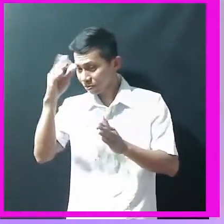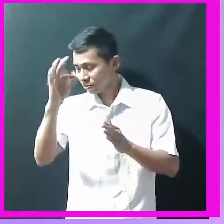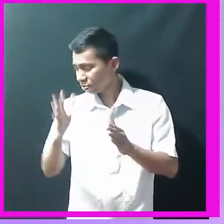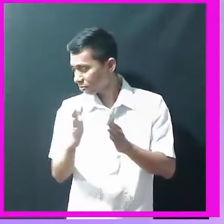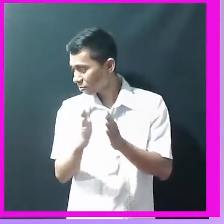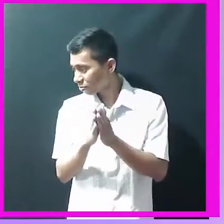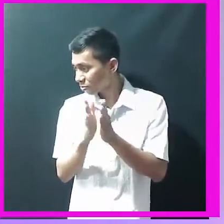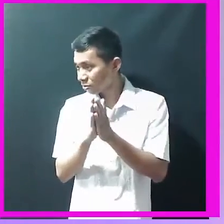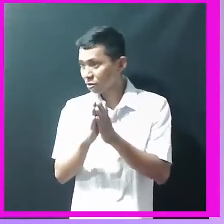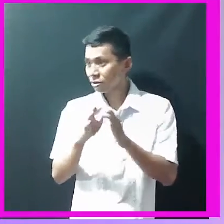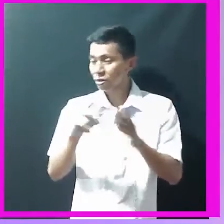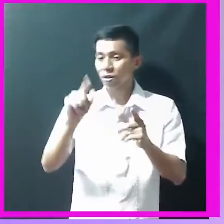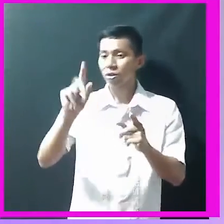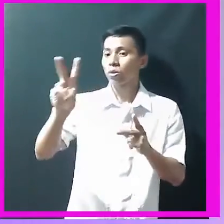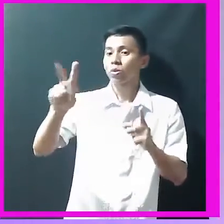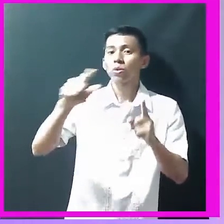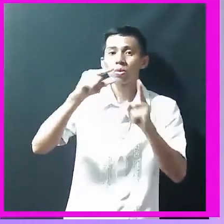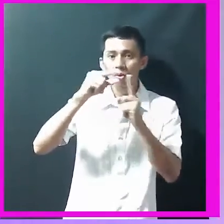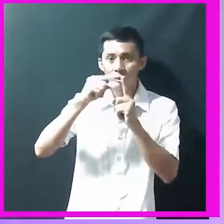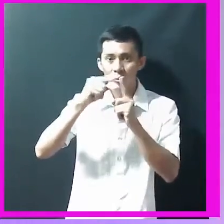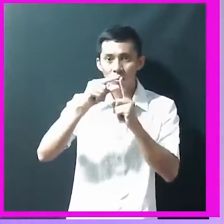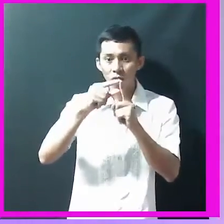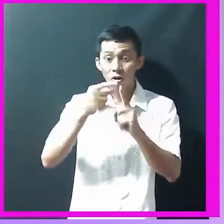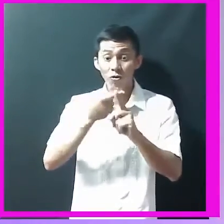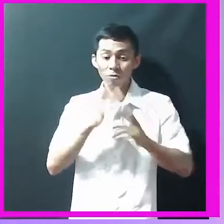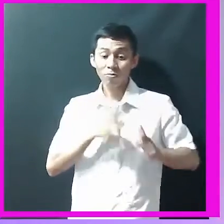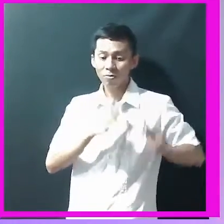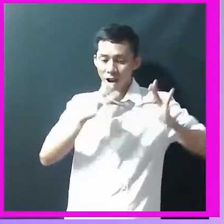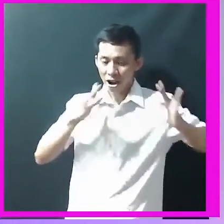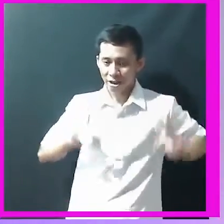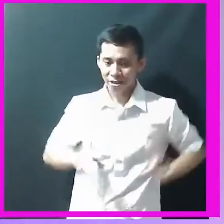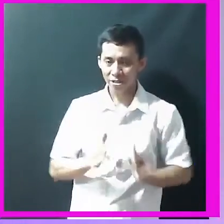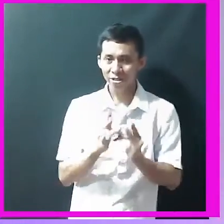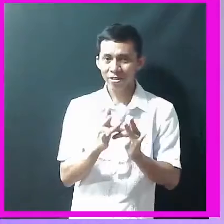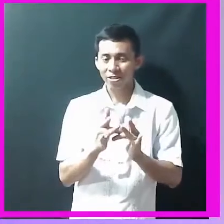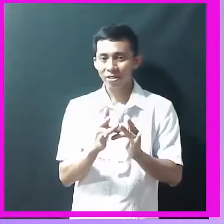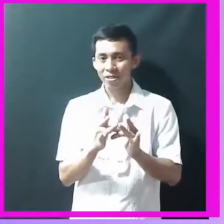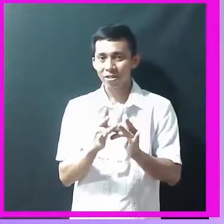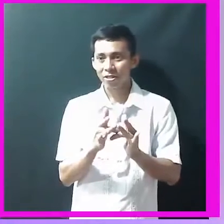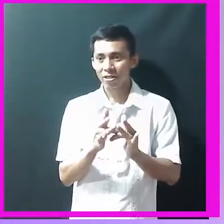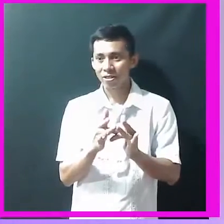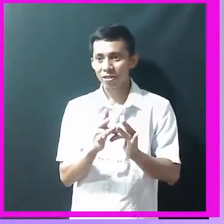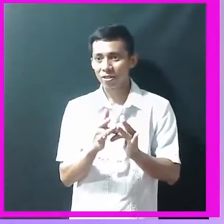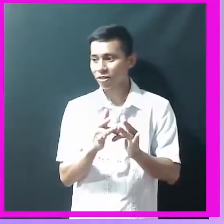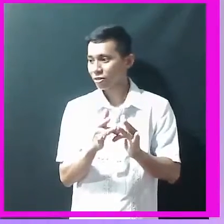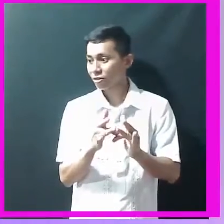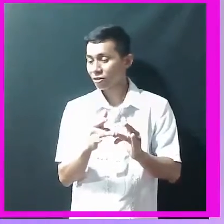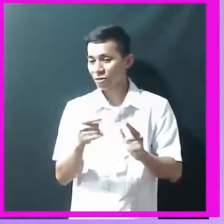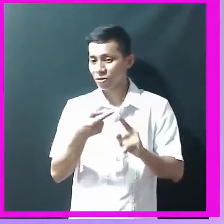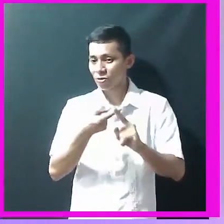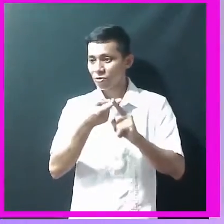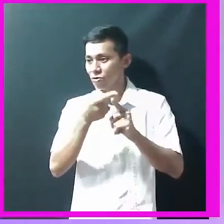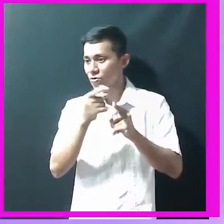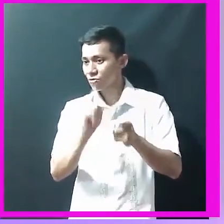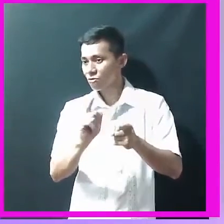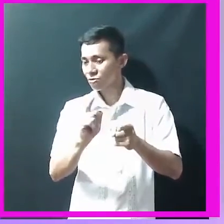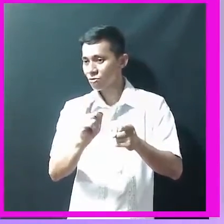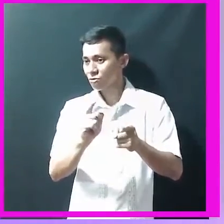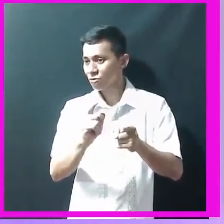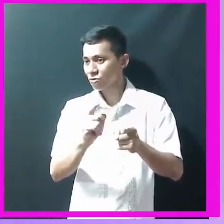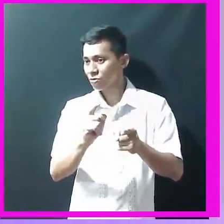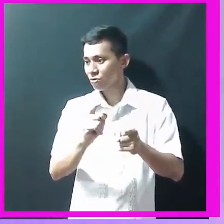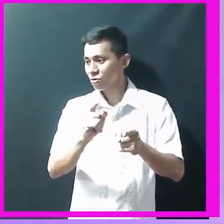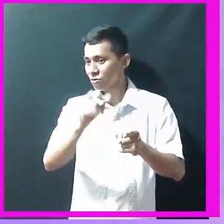sa duha ka words. This is from the heart. This is for the both of Pastor Frank